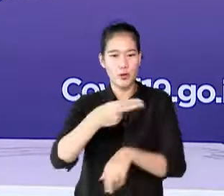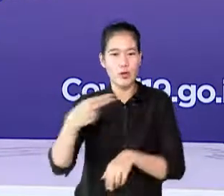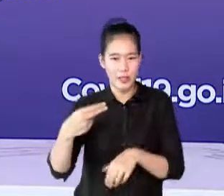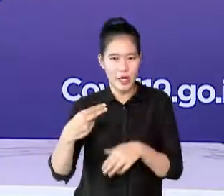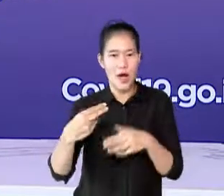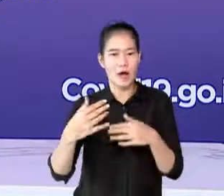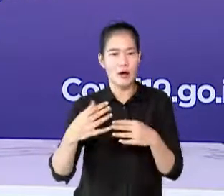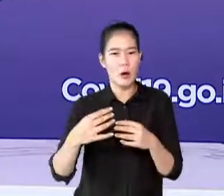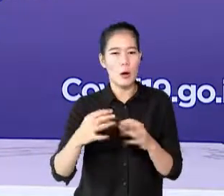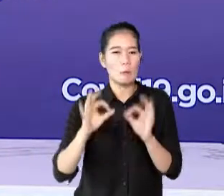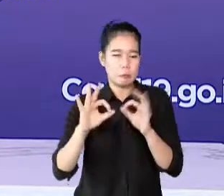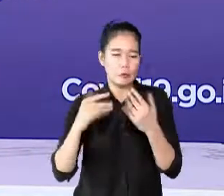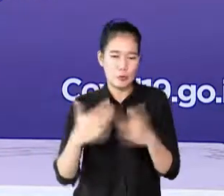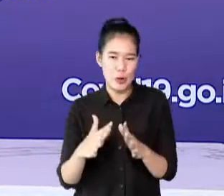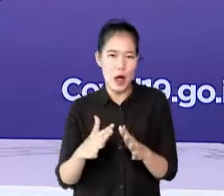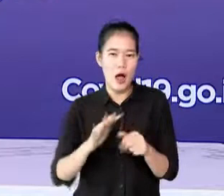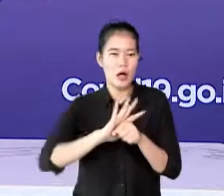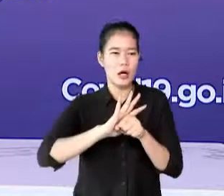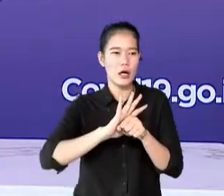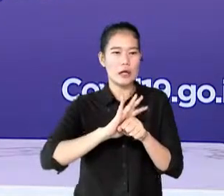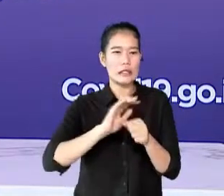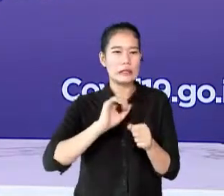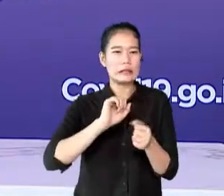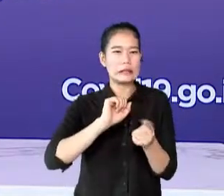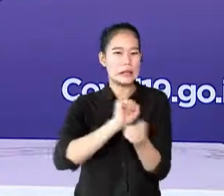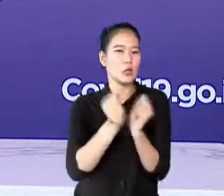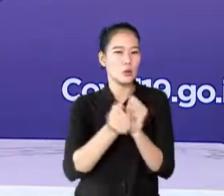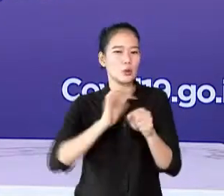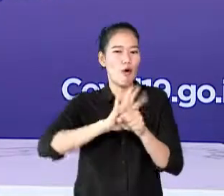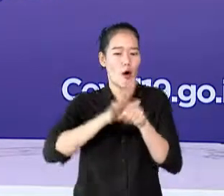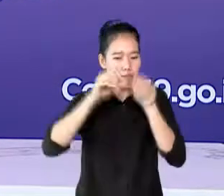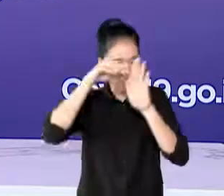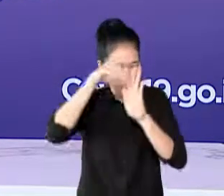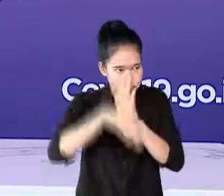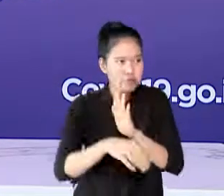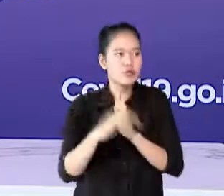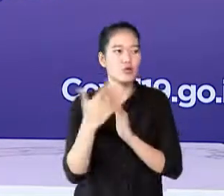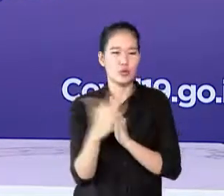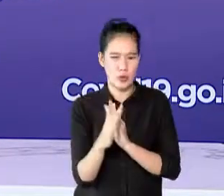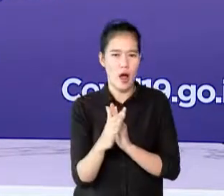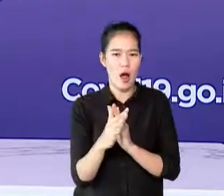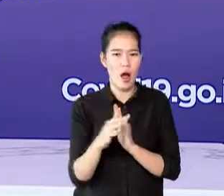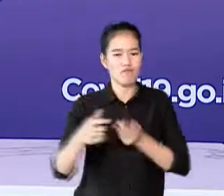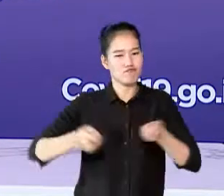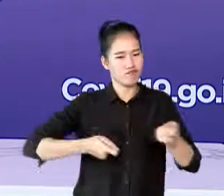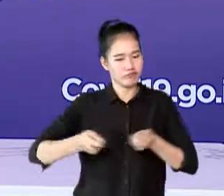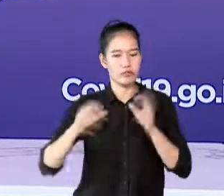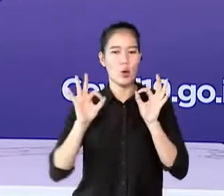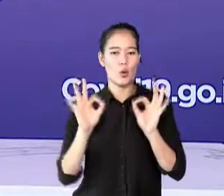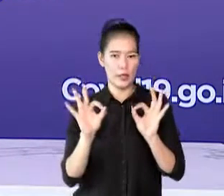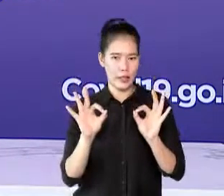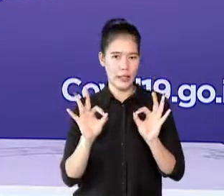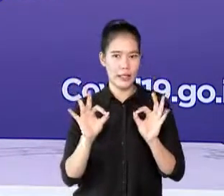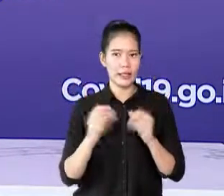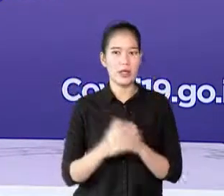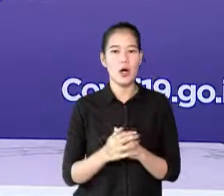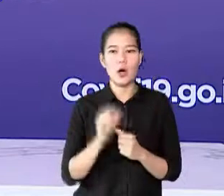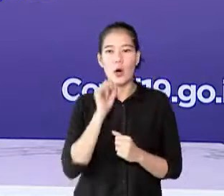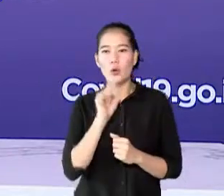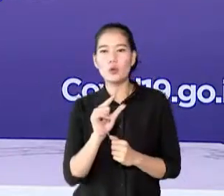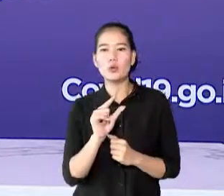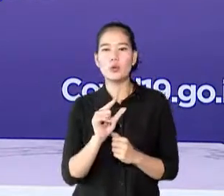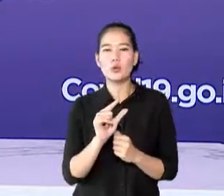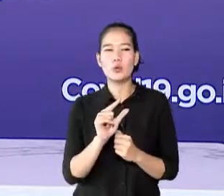have decreased, and daily confirmed cases and deaths are under control, and the recovery rate